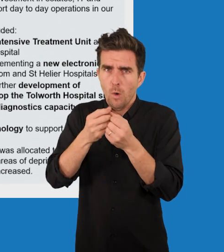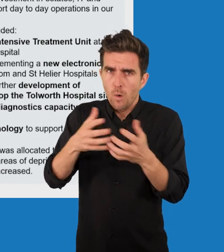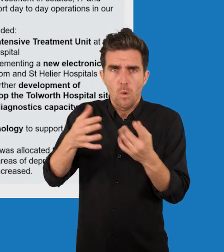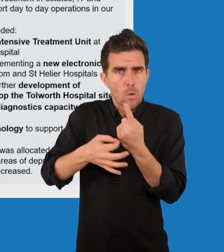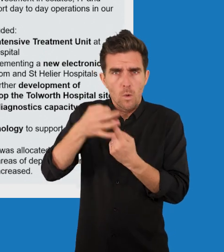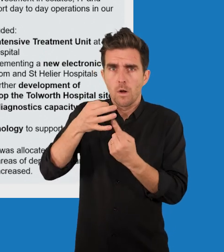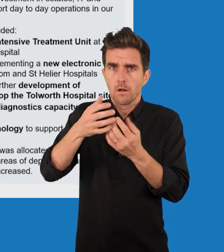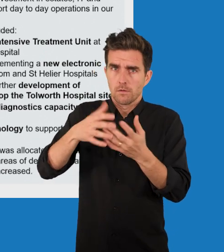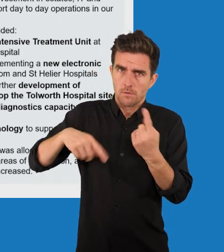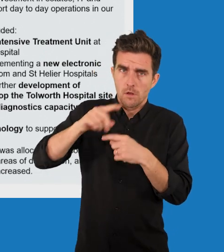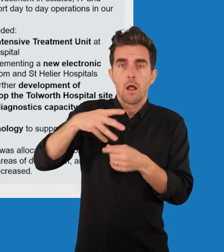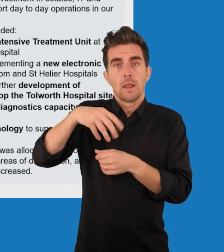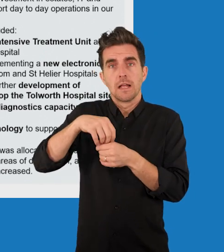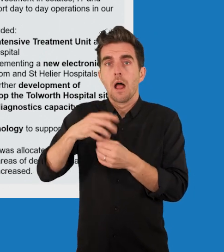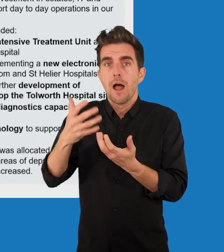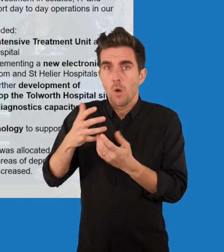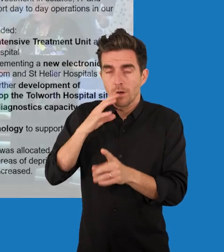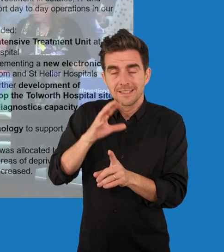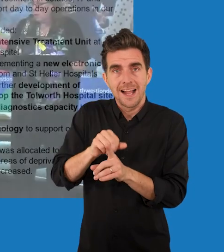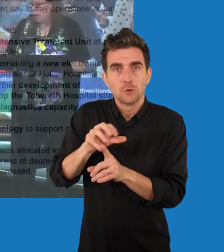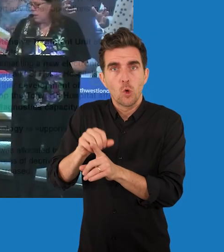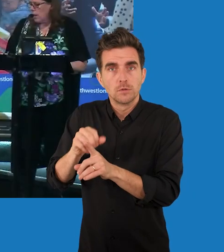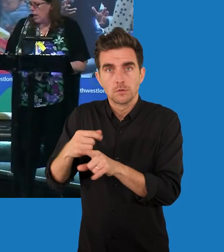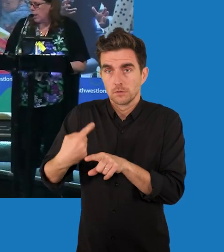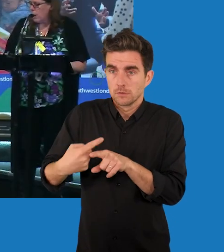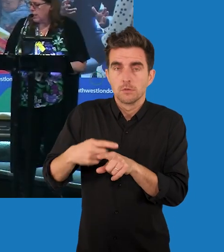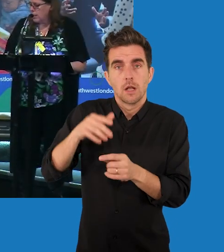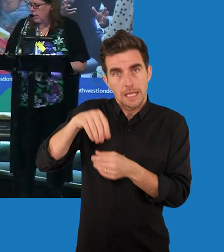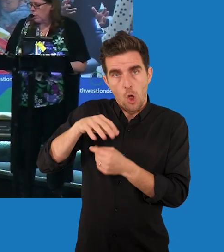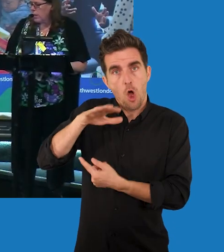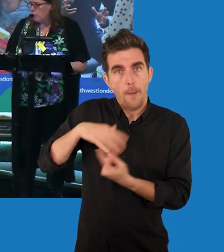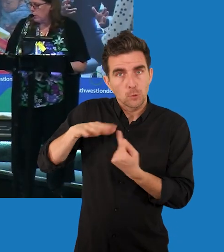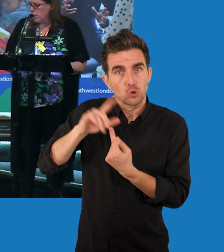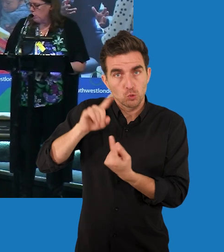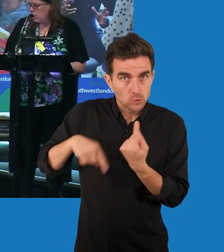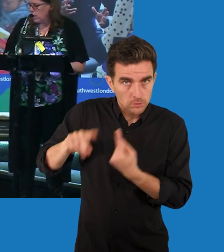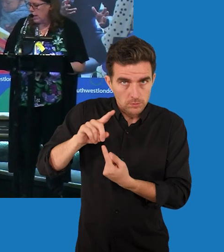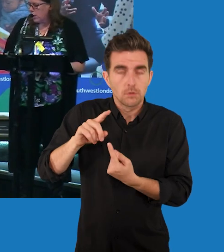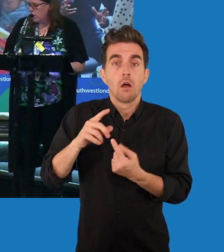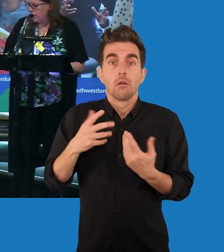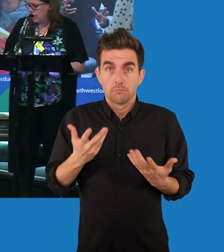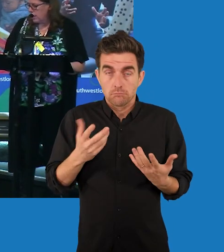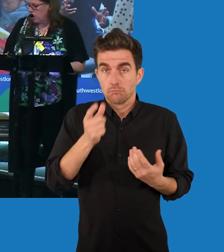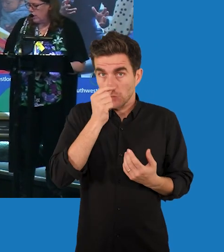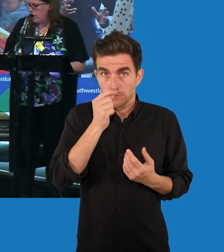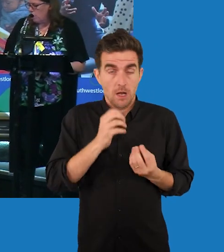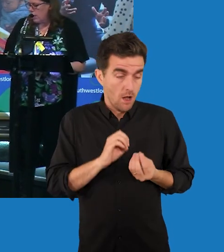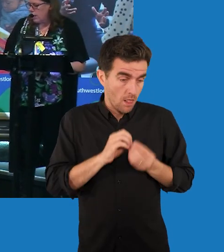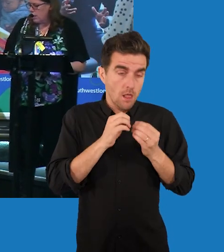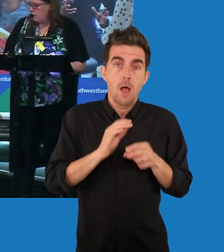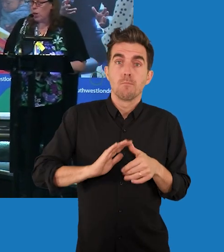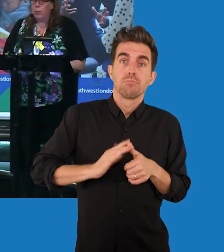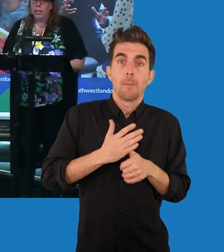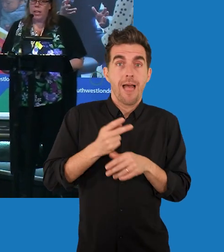to continue to build and develop that, capacity, whether that be within community diagnostics, whether that